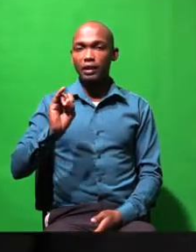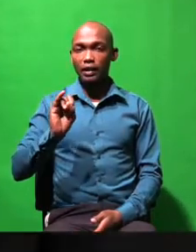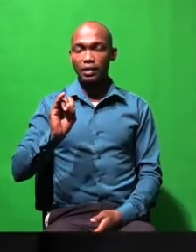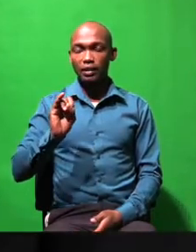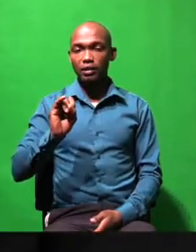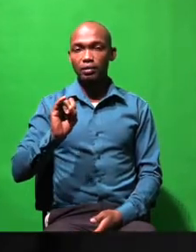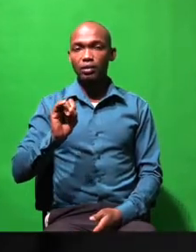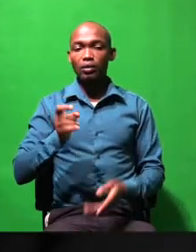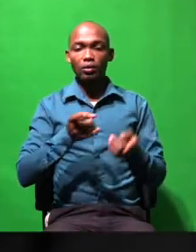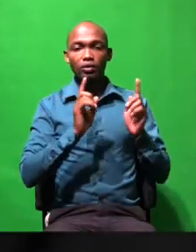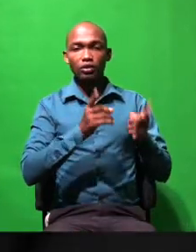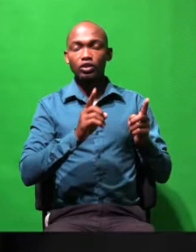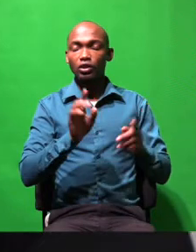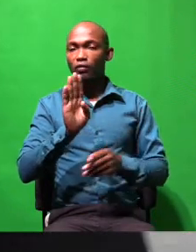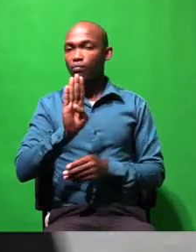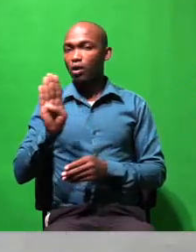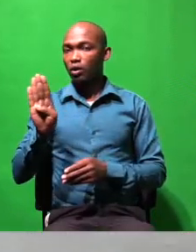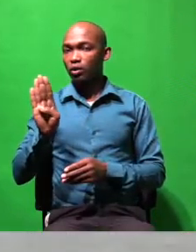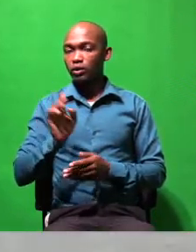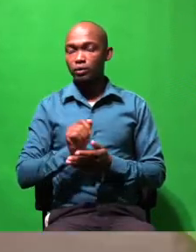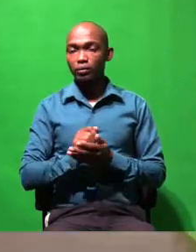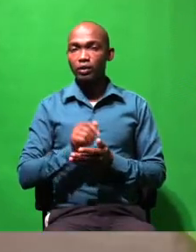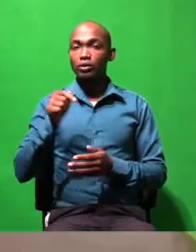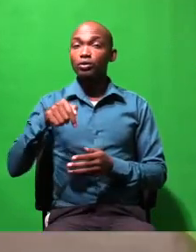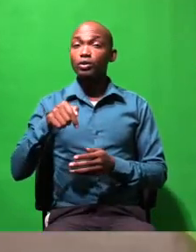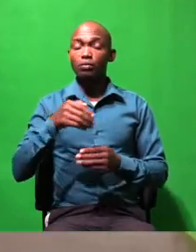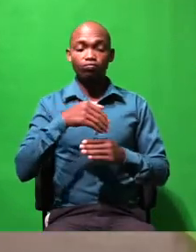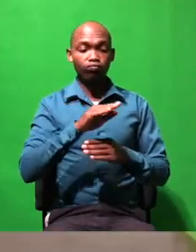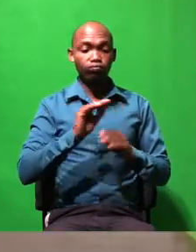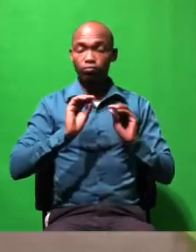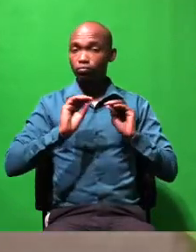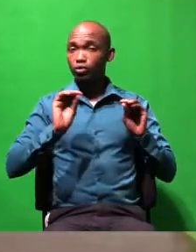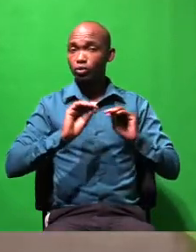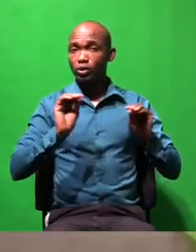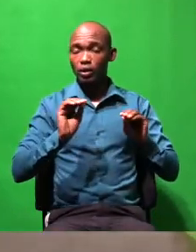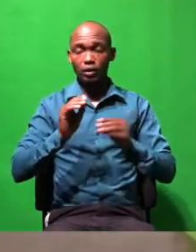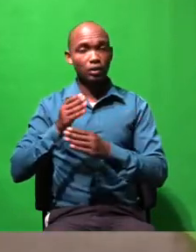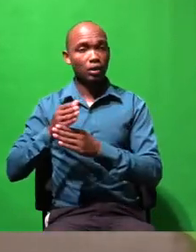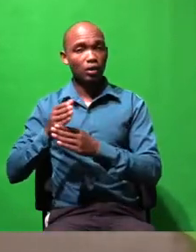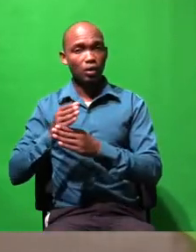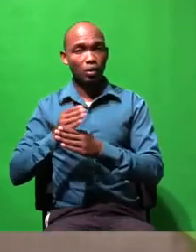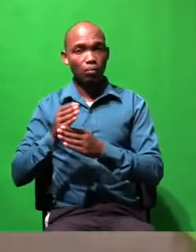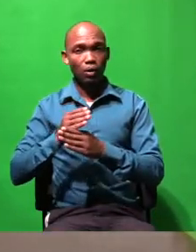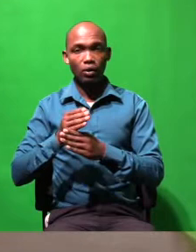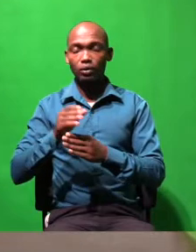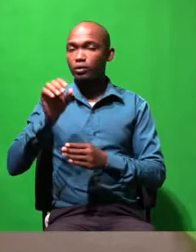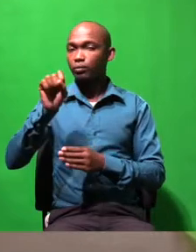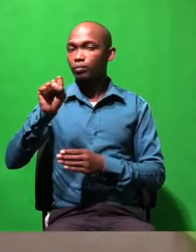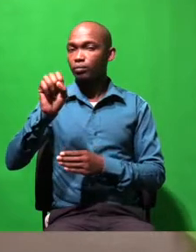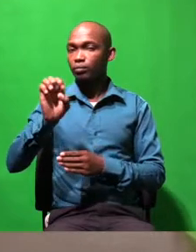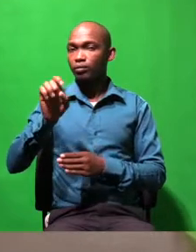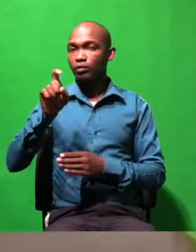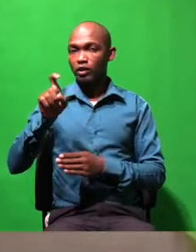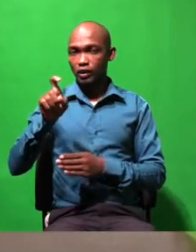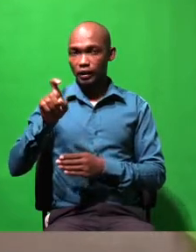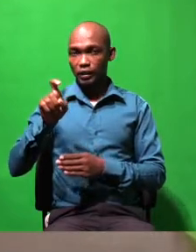biology, and today we are going to learn about sex-linked